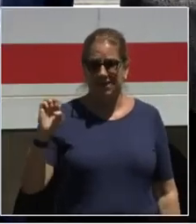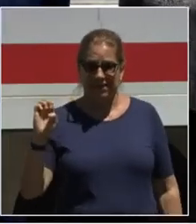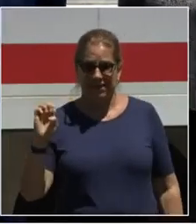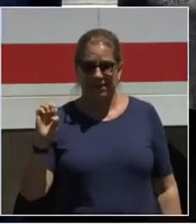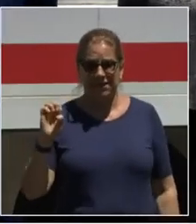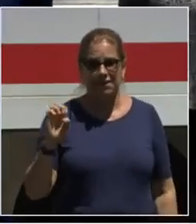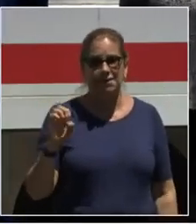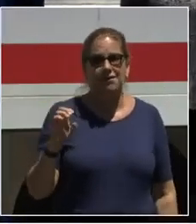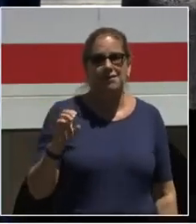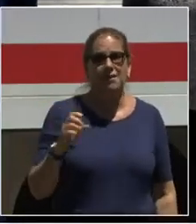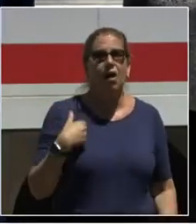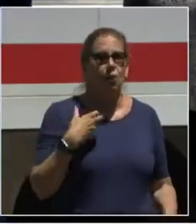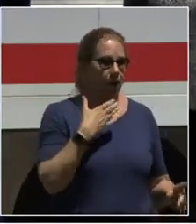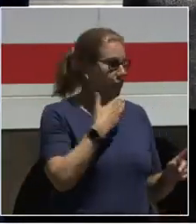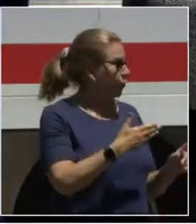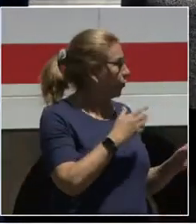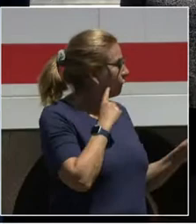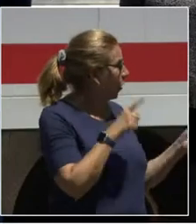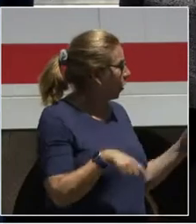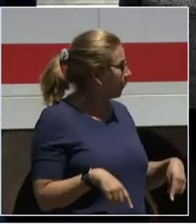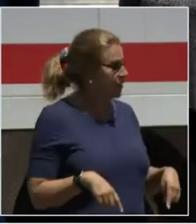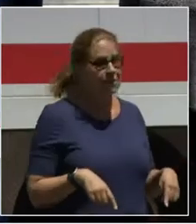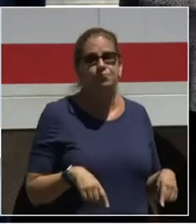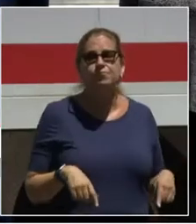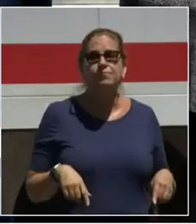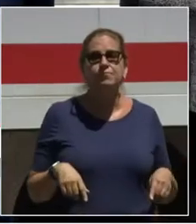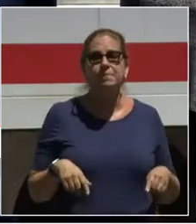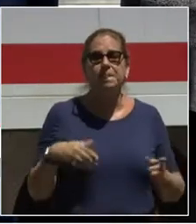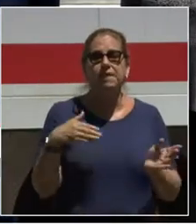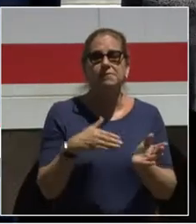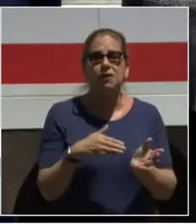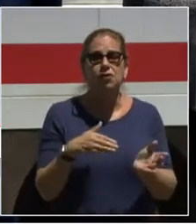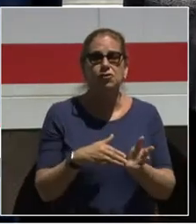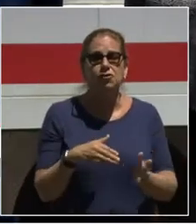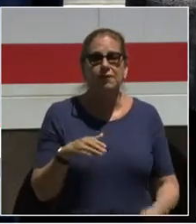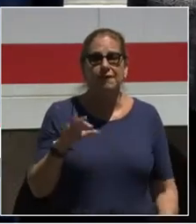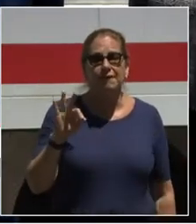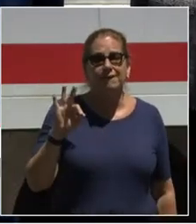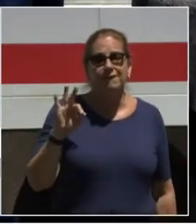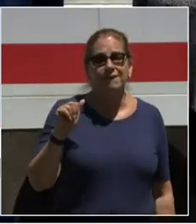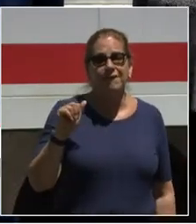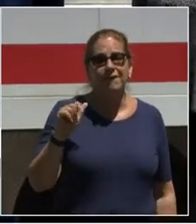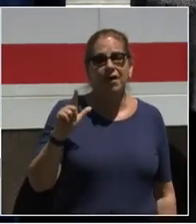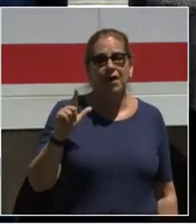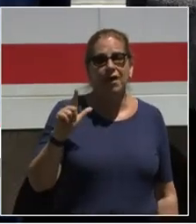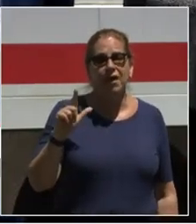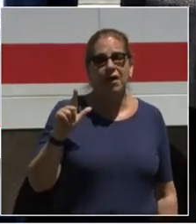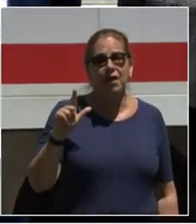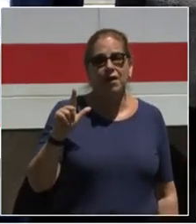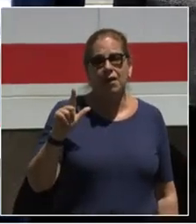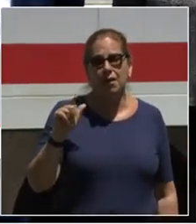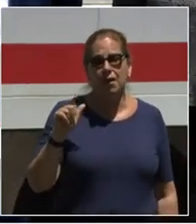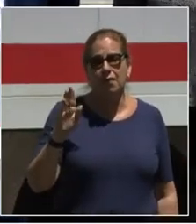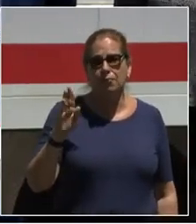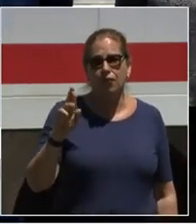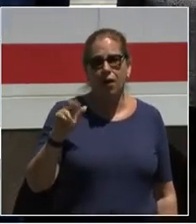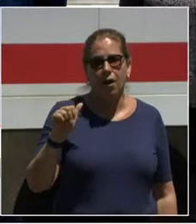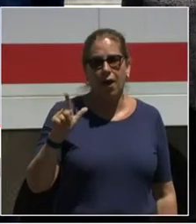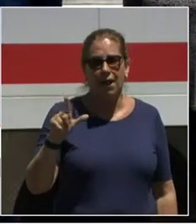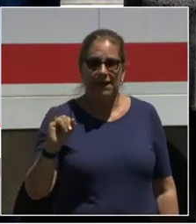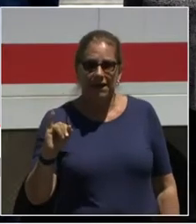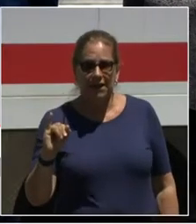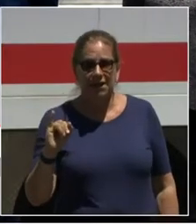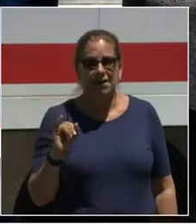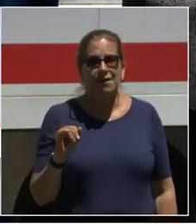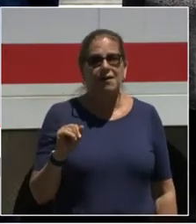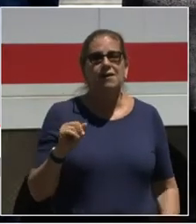We're also joined by Dr. Louis Farably, who is the Chancellor of the District's Public Schools of DCPS,